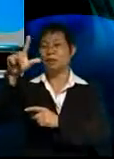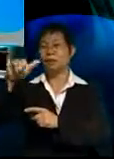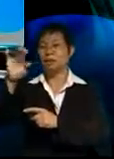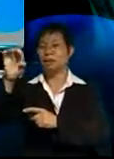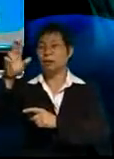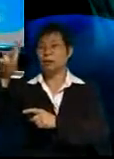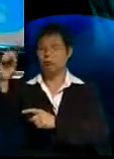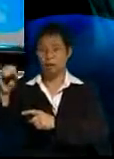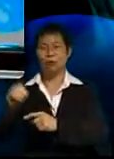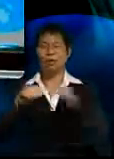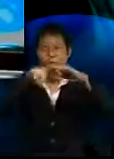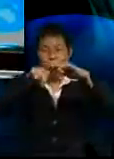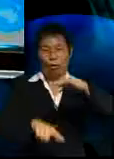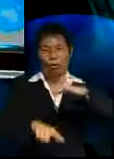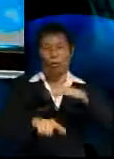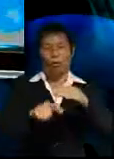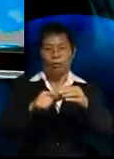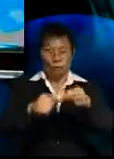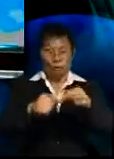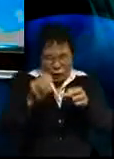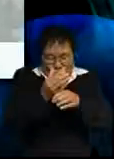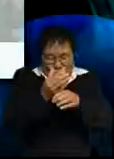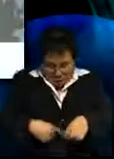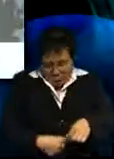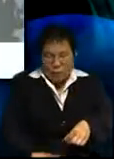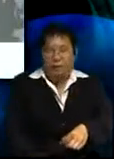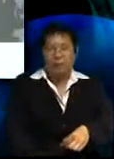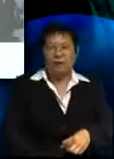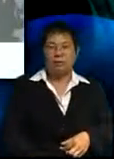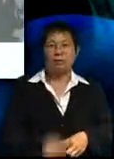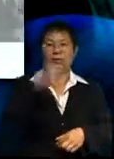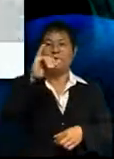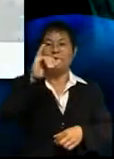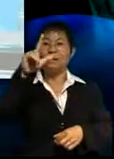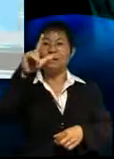The lower part of the small intestine is called ileum.